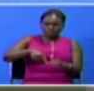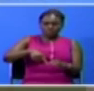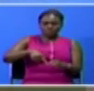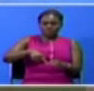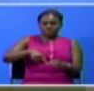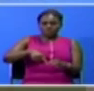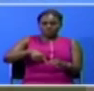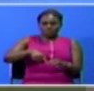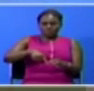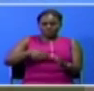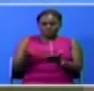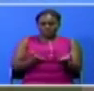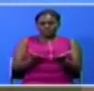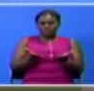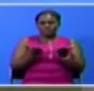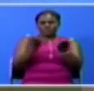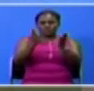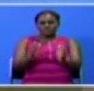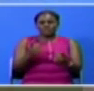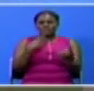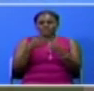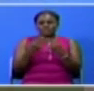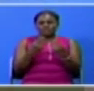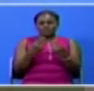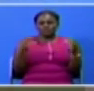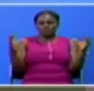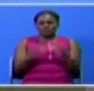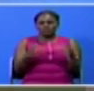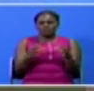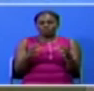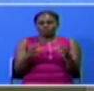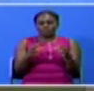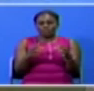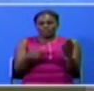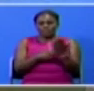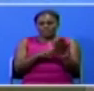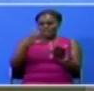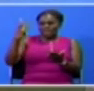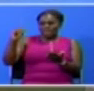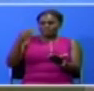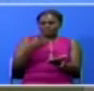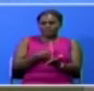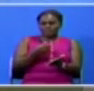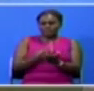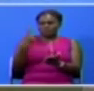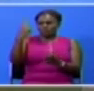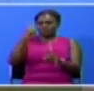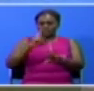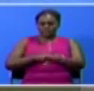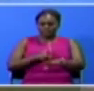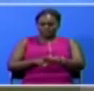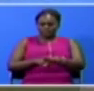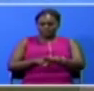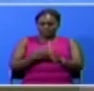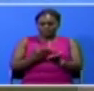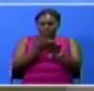Well, mobile service provider Safaricom has rolled out a new payment proposition dubbed the Mpesa One Tap. The proposition